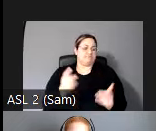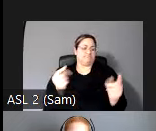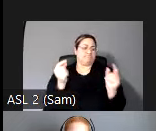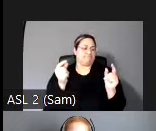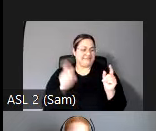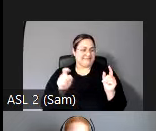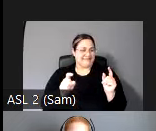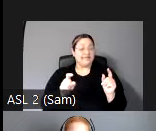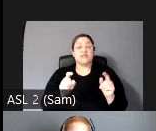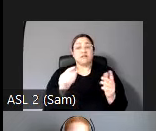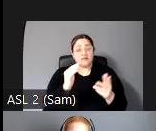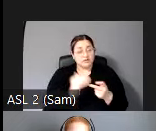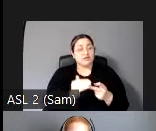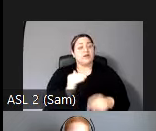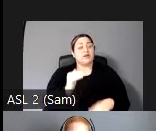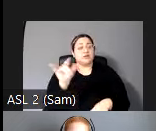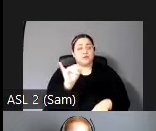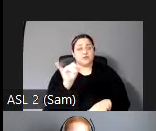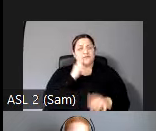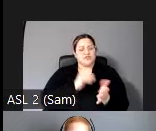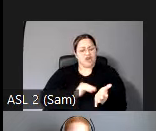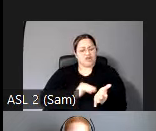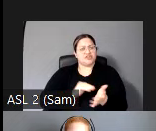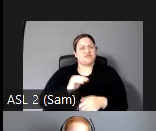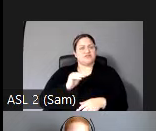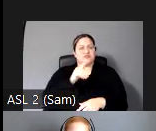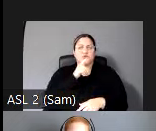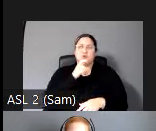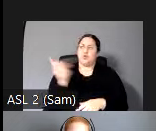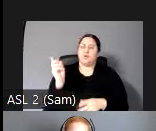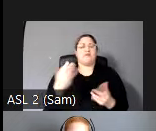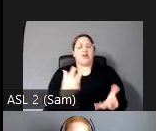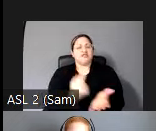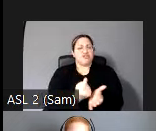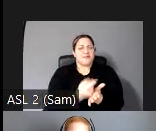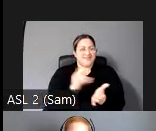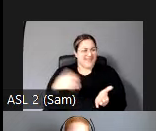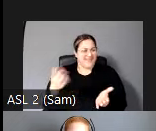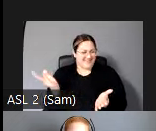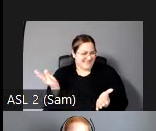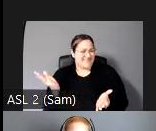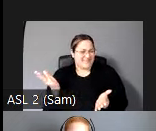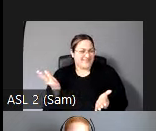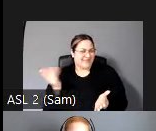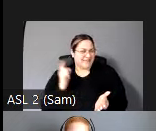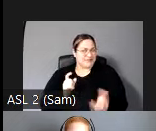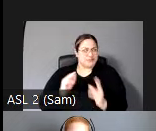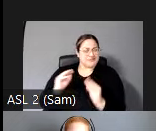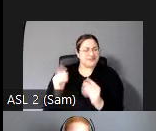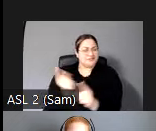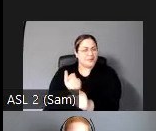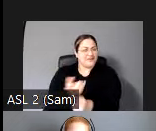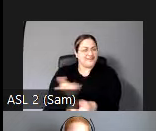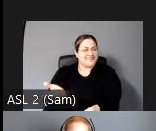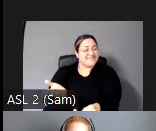who are supposed to be treating us. Like if they can't recognize it, diagnosis, or care for it at the primary